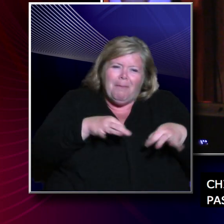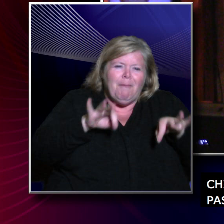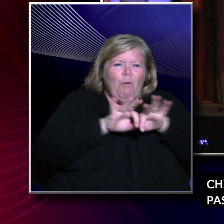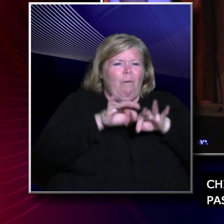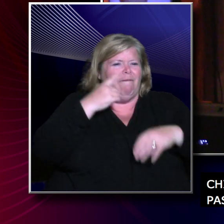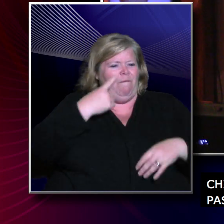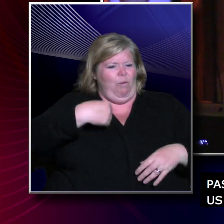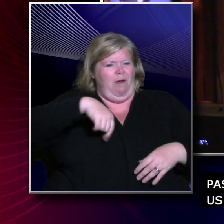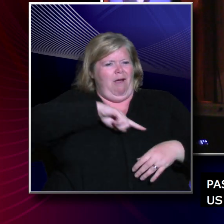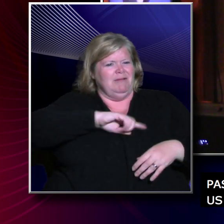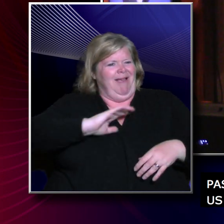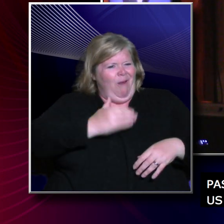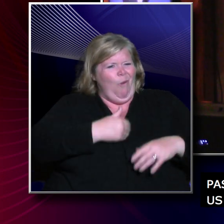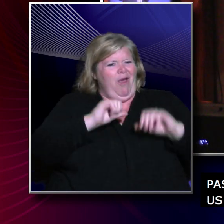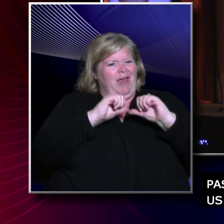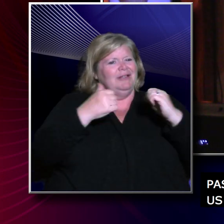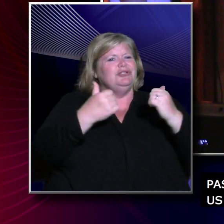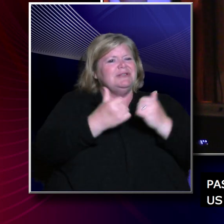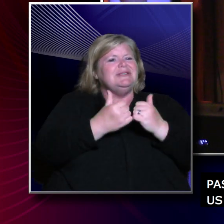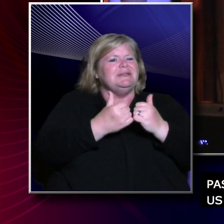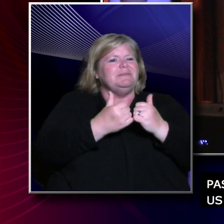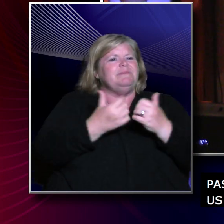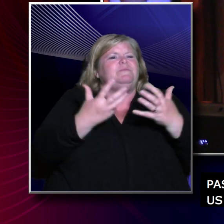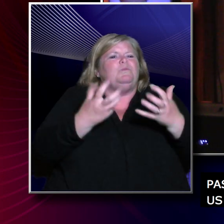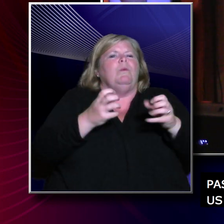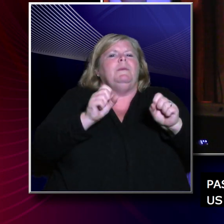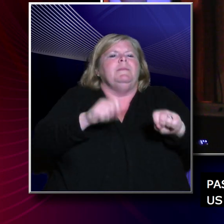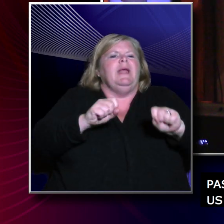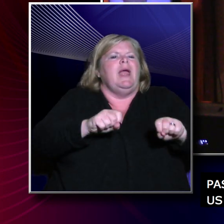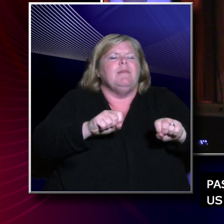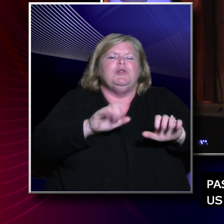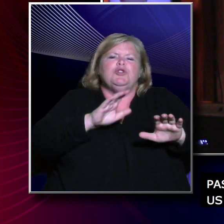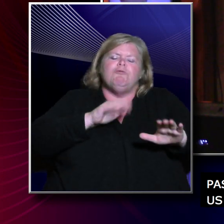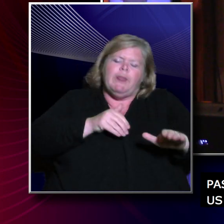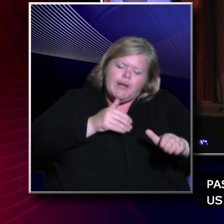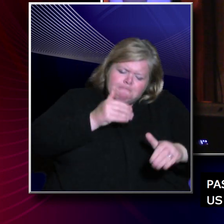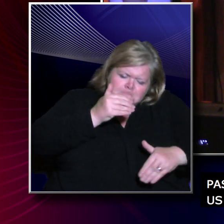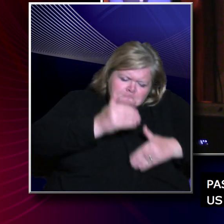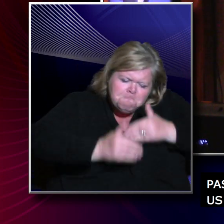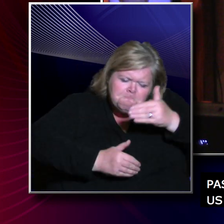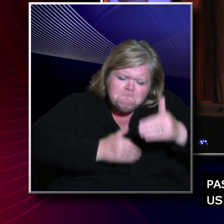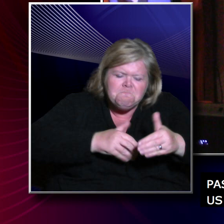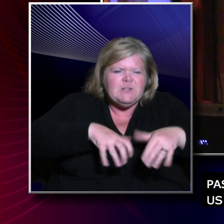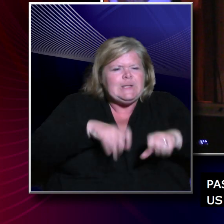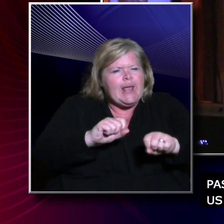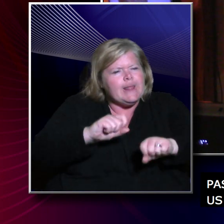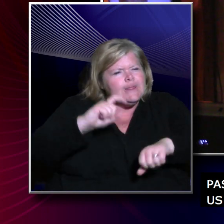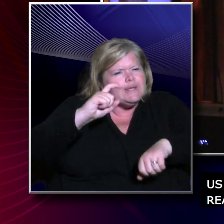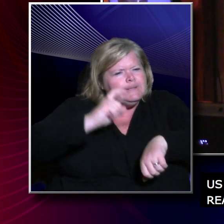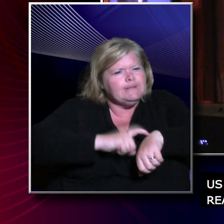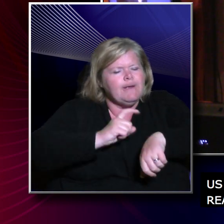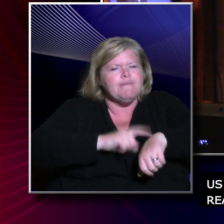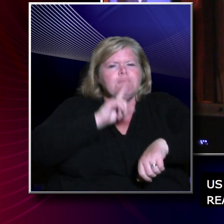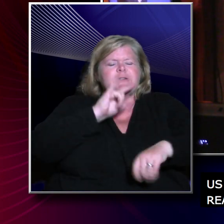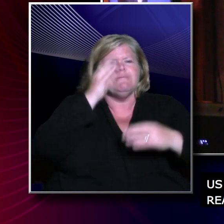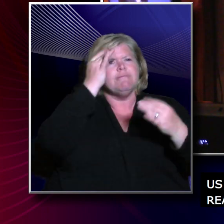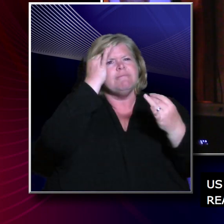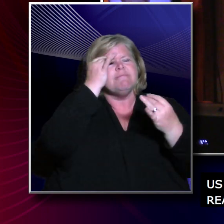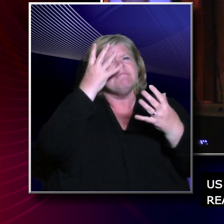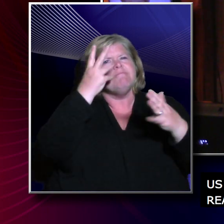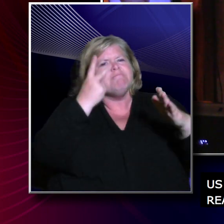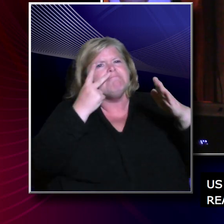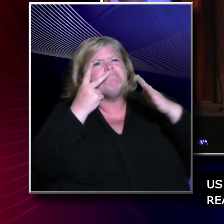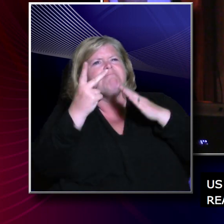an agency to be able to take the time and really be thinking about what we want to do